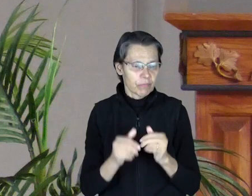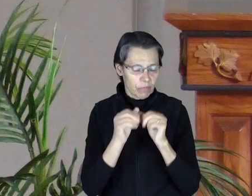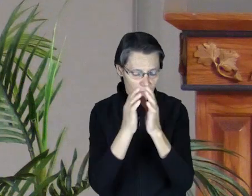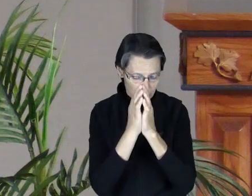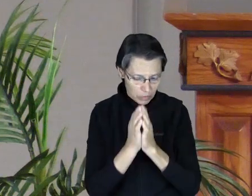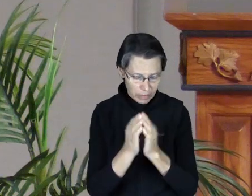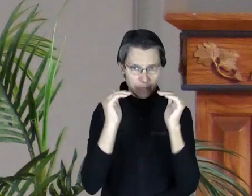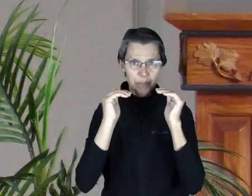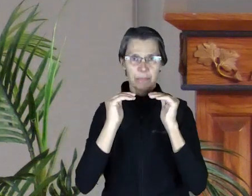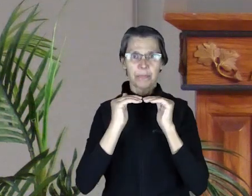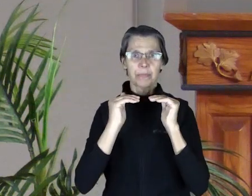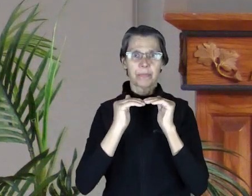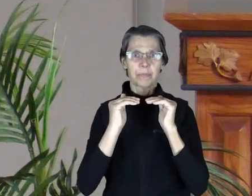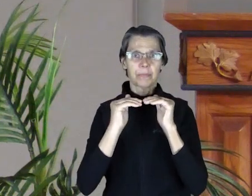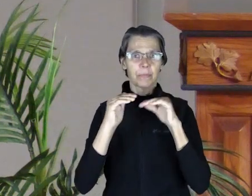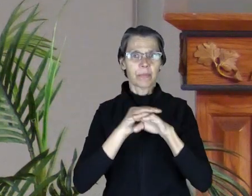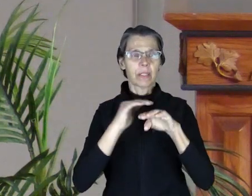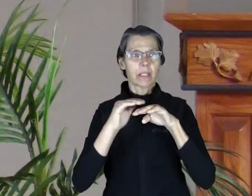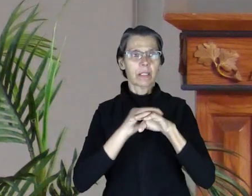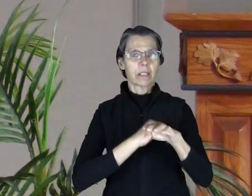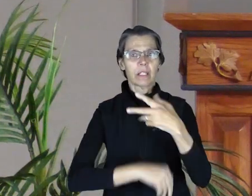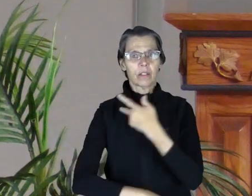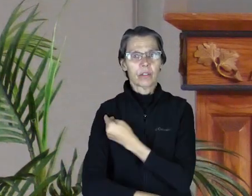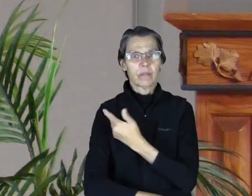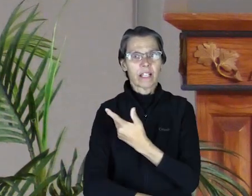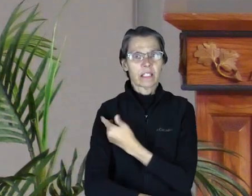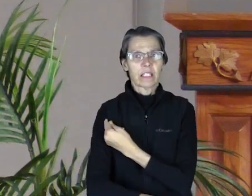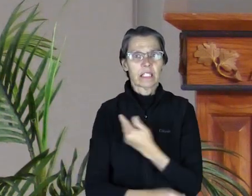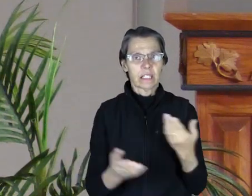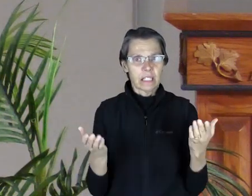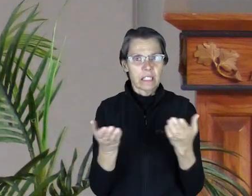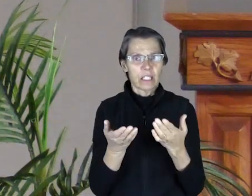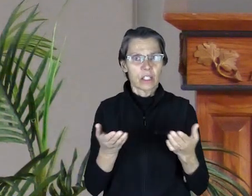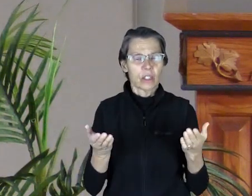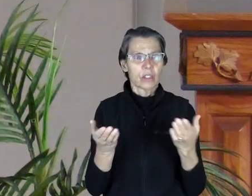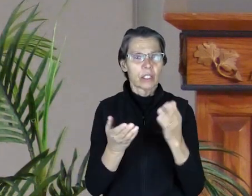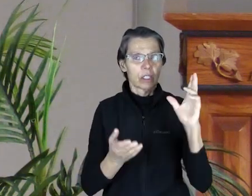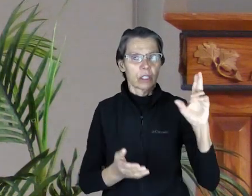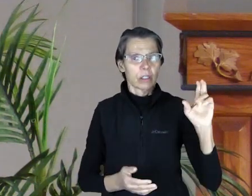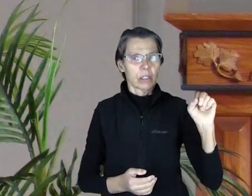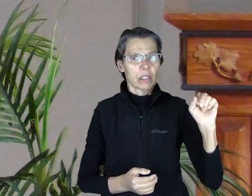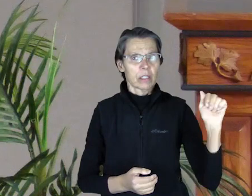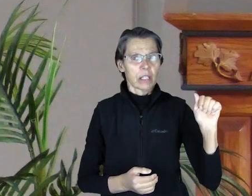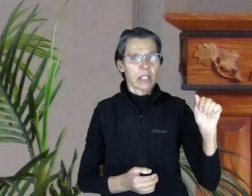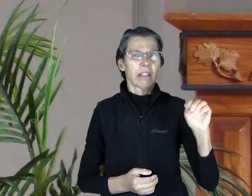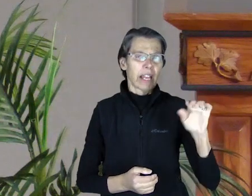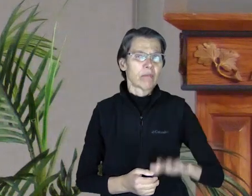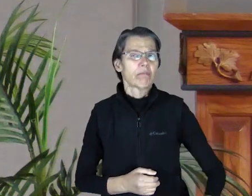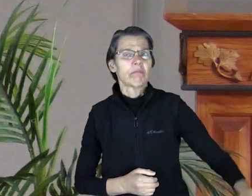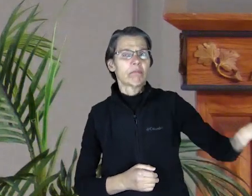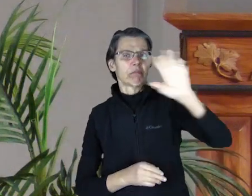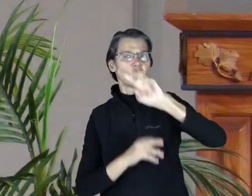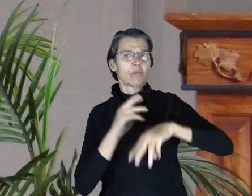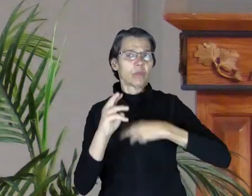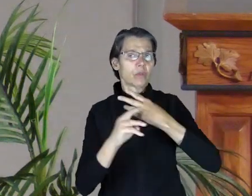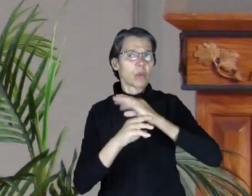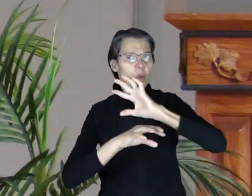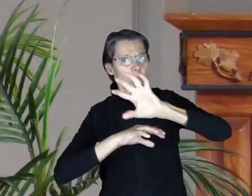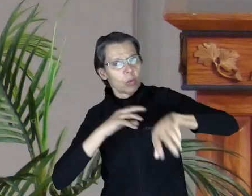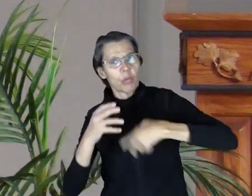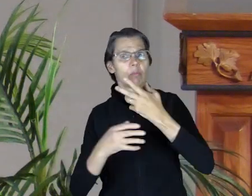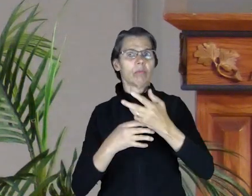And we continue to pray for equitable access to health care and COVID-19 vaccines in our country and around the